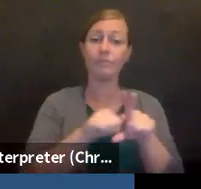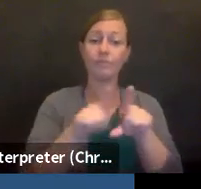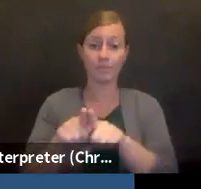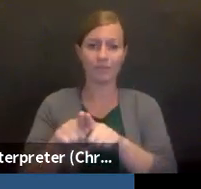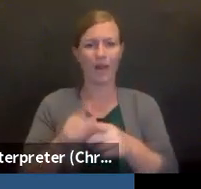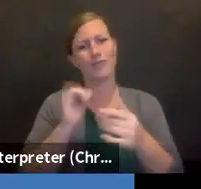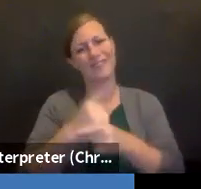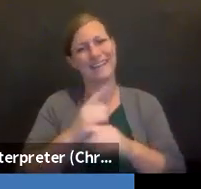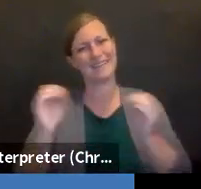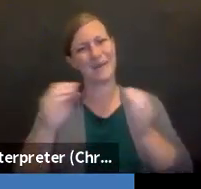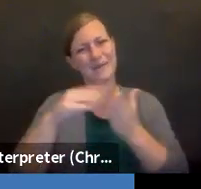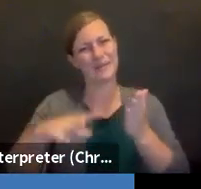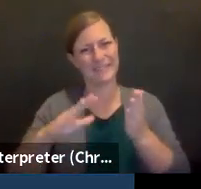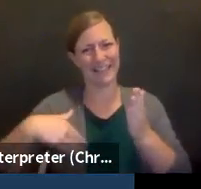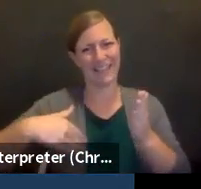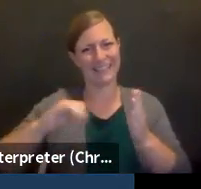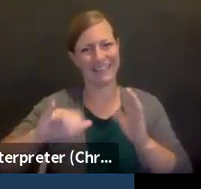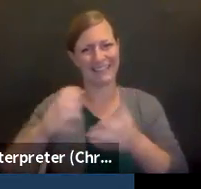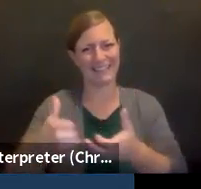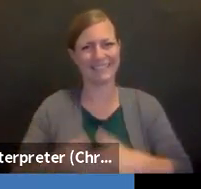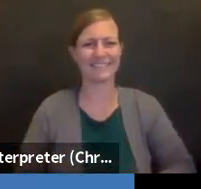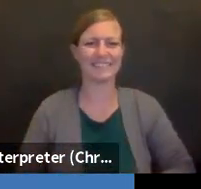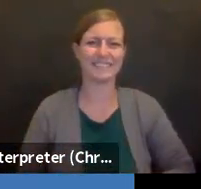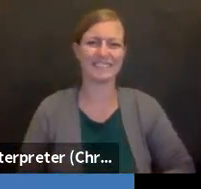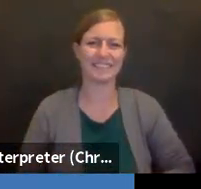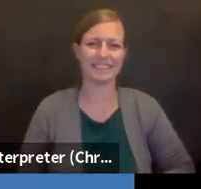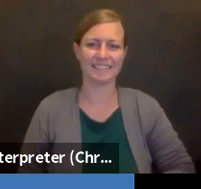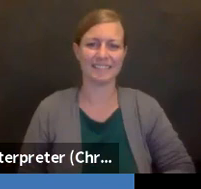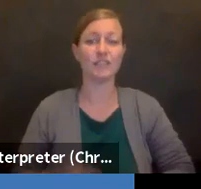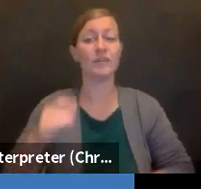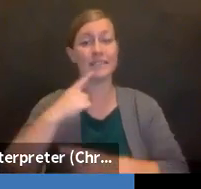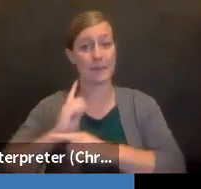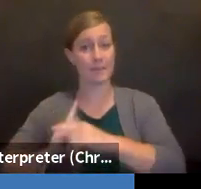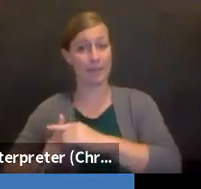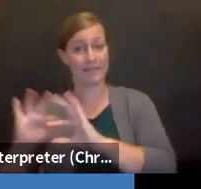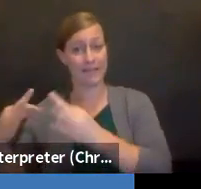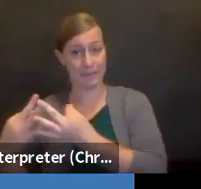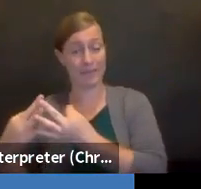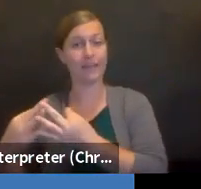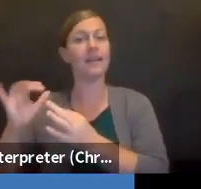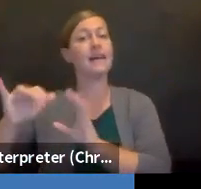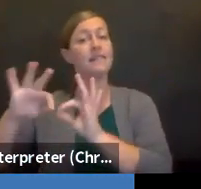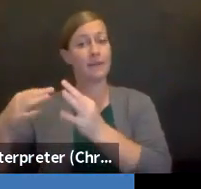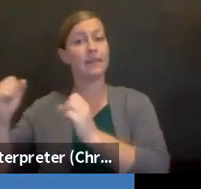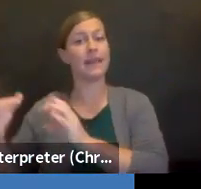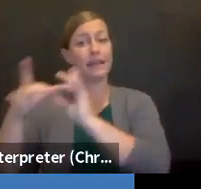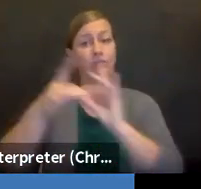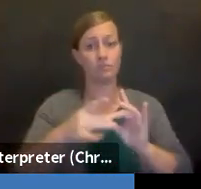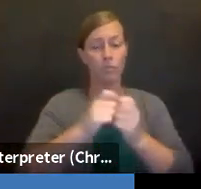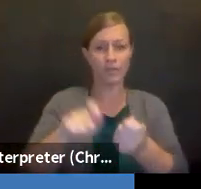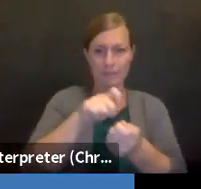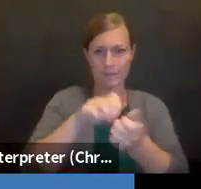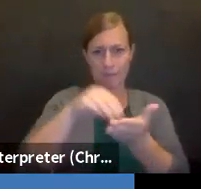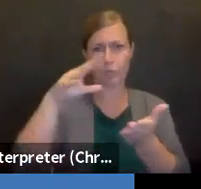yeah, there's no students in this one. So when you push plus families, you can associate a family with an individual